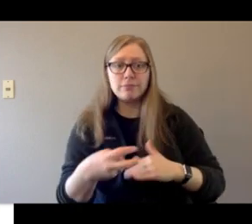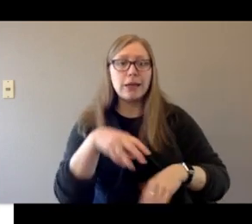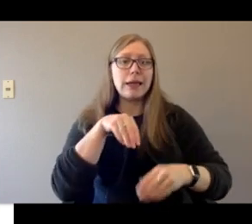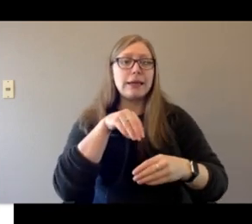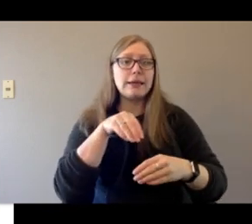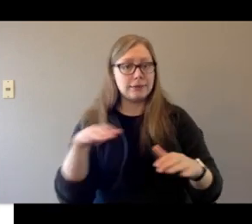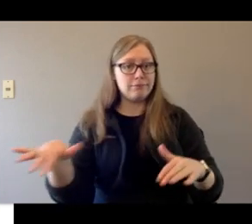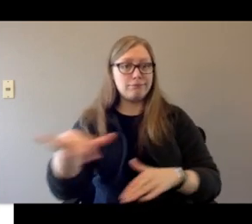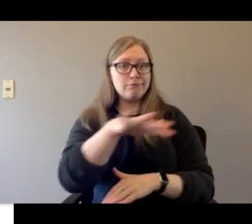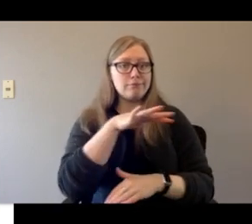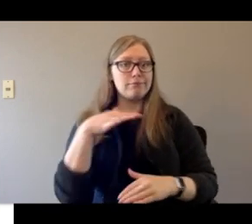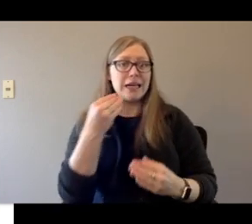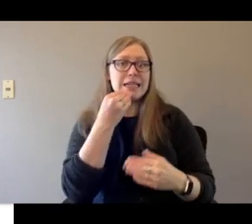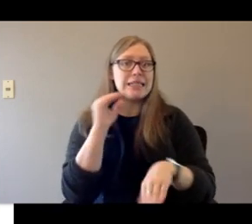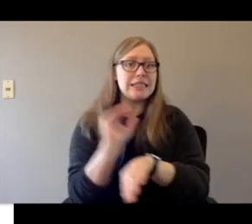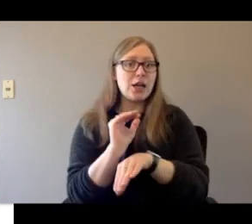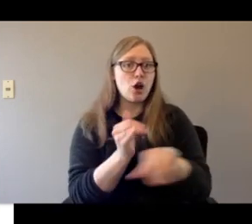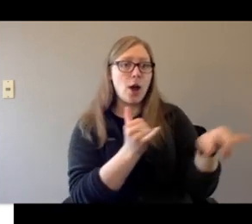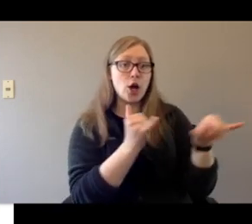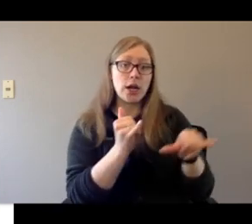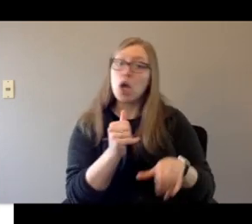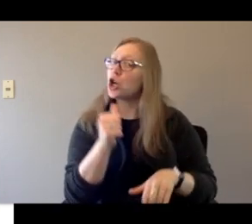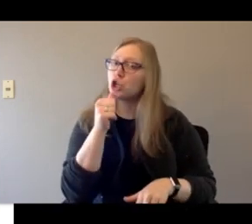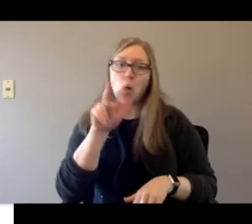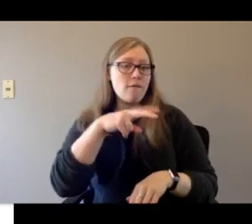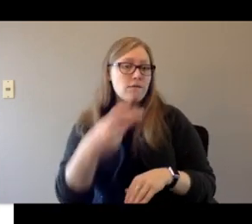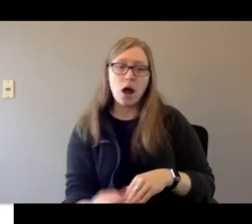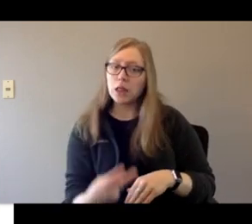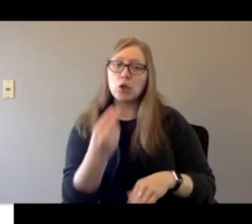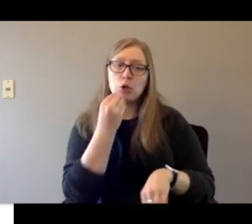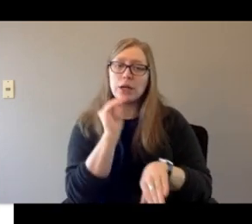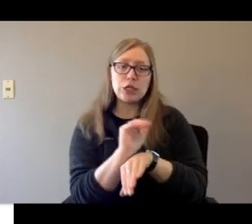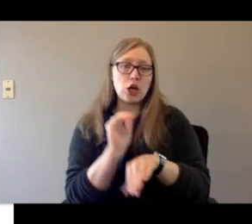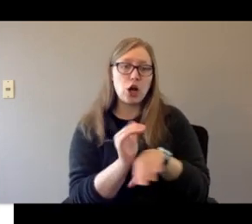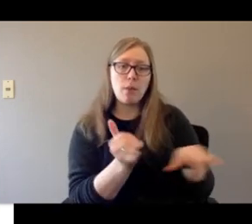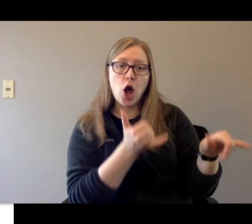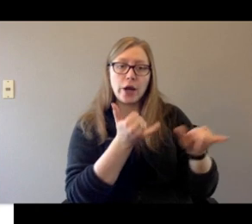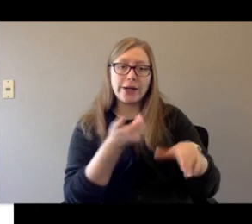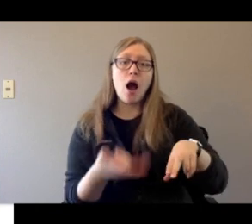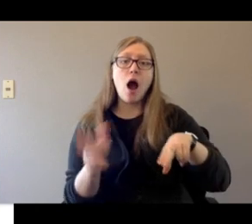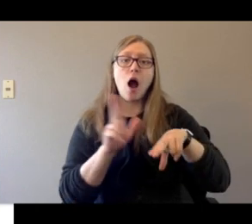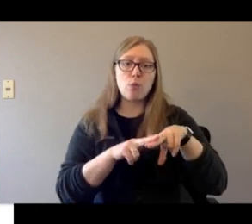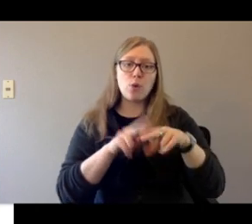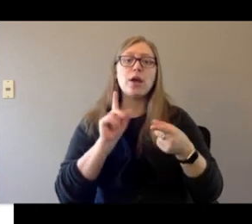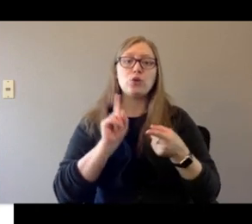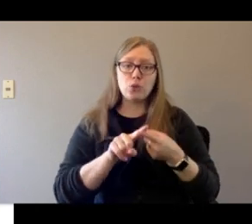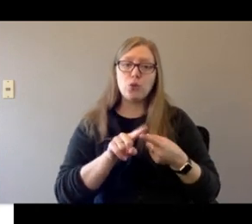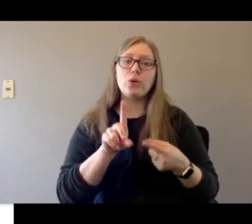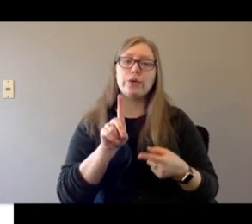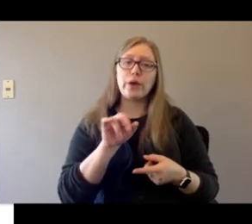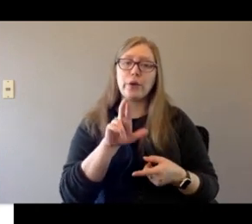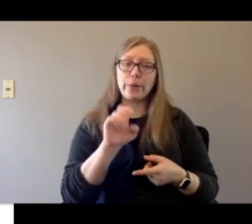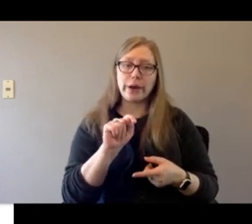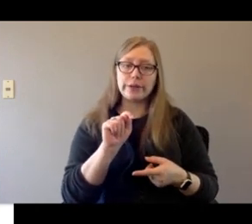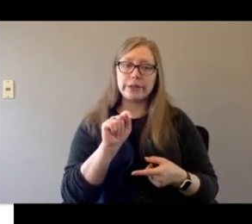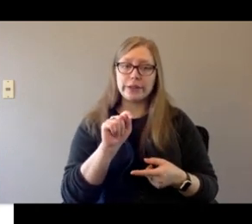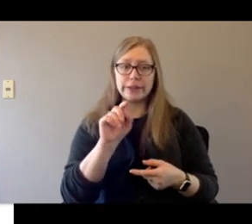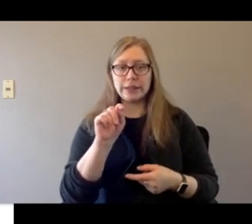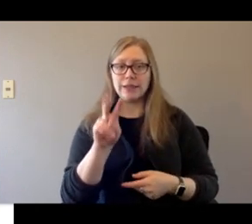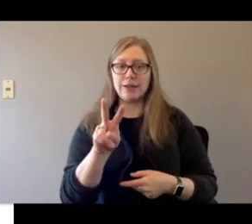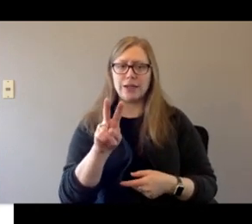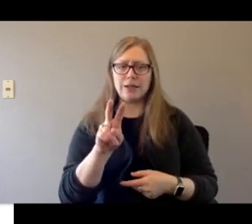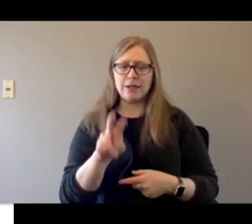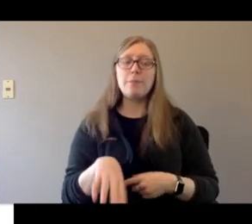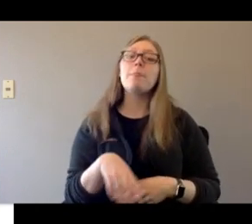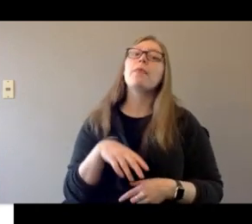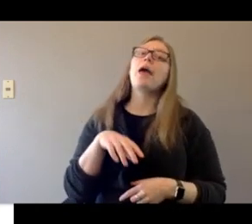fall into a dinner party. Get rid of cable and upgrade to DirecTV. Call 1-800-DIRECT. All right, what type of fallacy